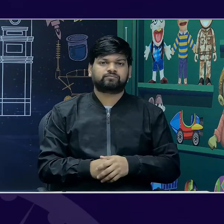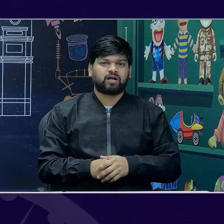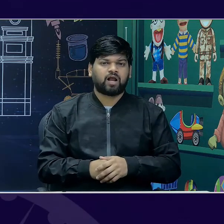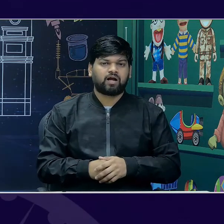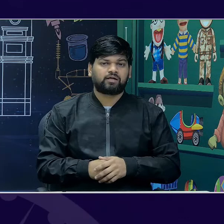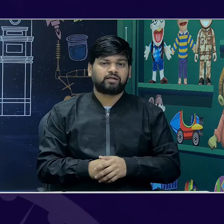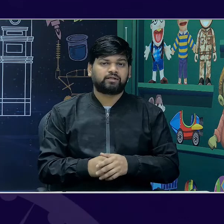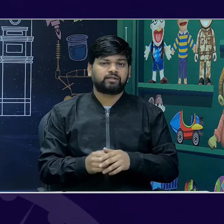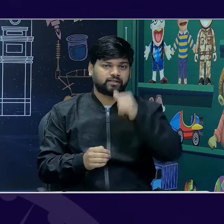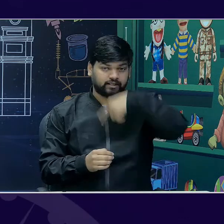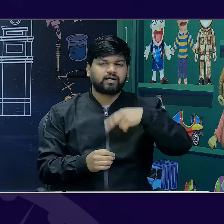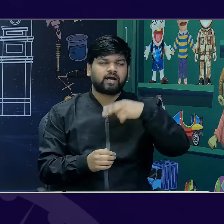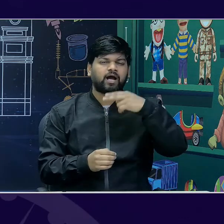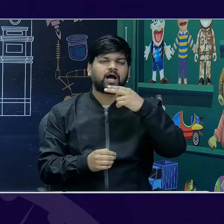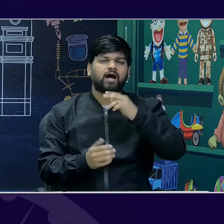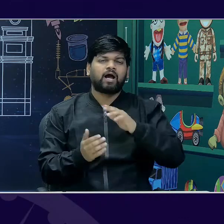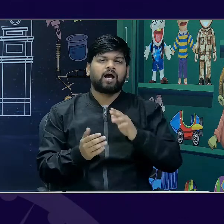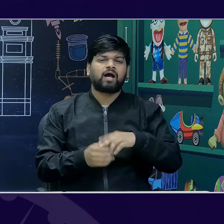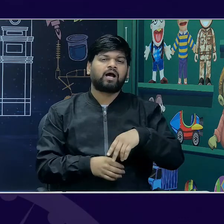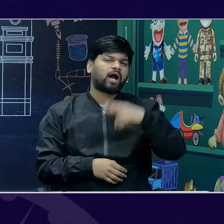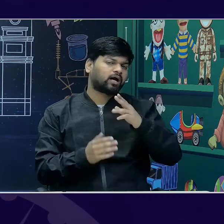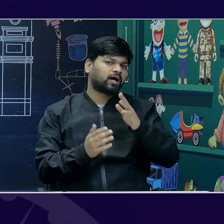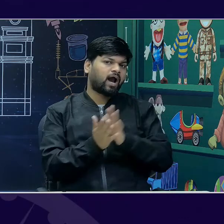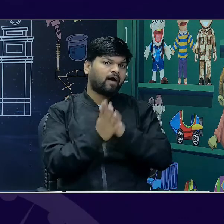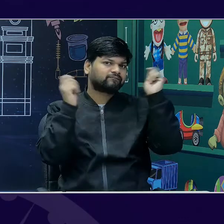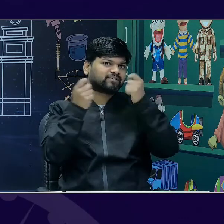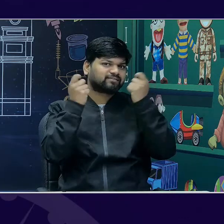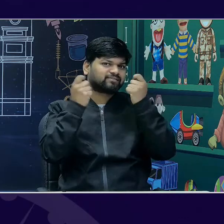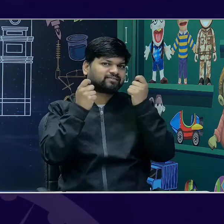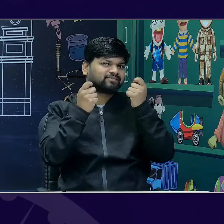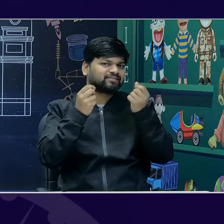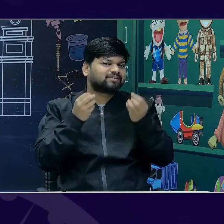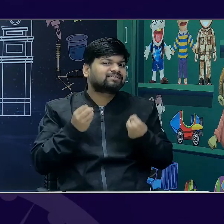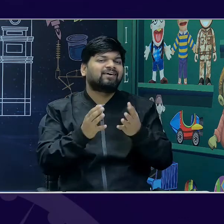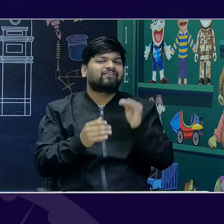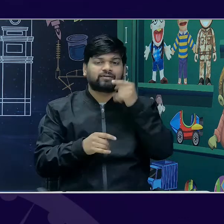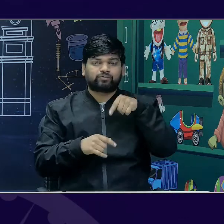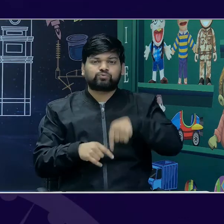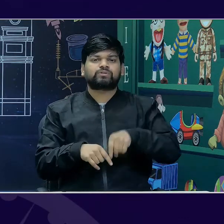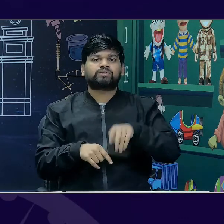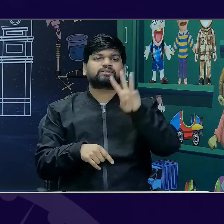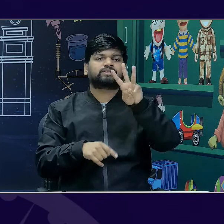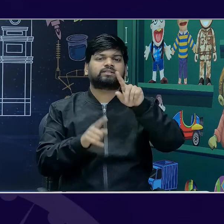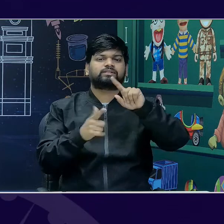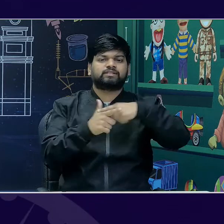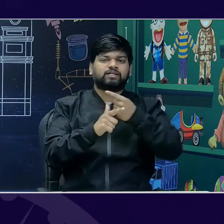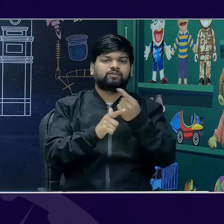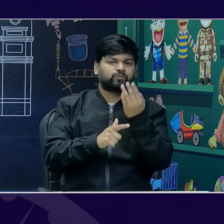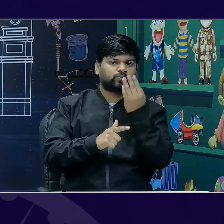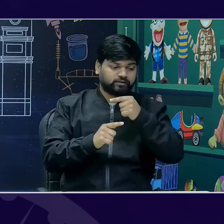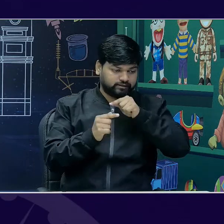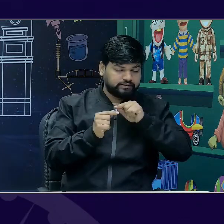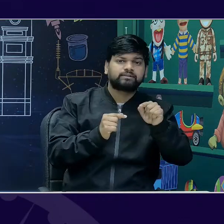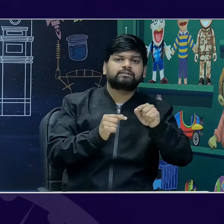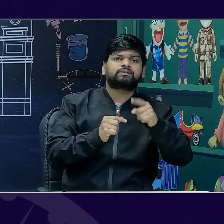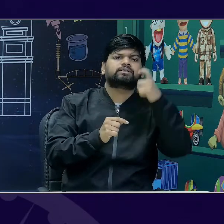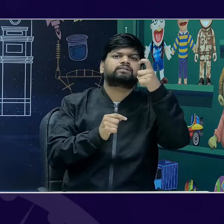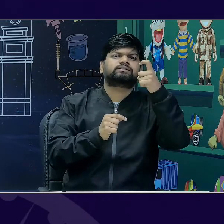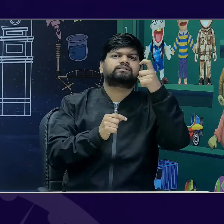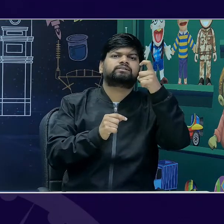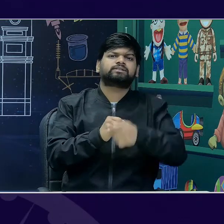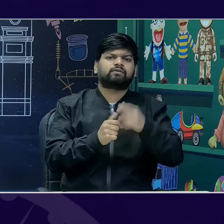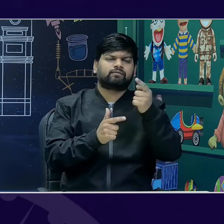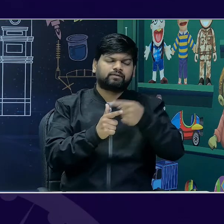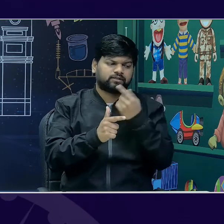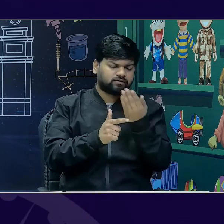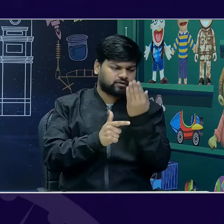has begun, and for the next 7 days, that is till 7th, it is going to be there to be live telecast from Regional